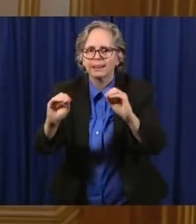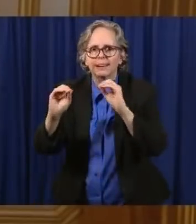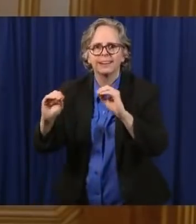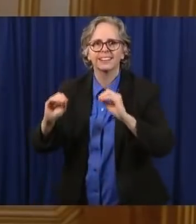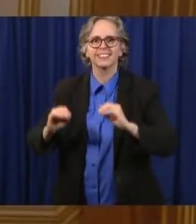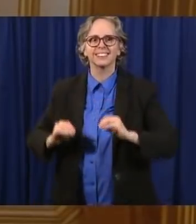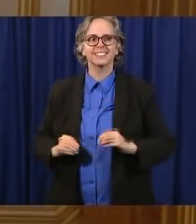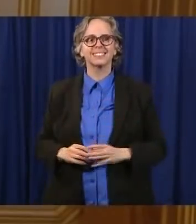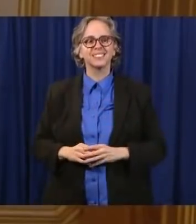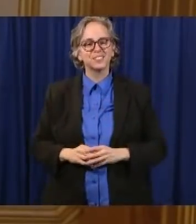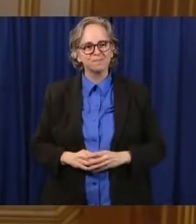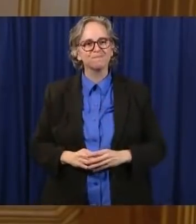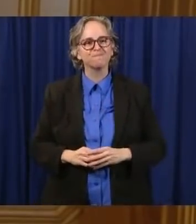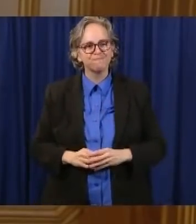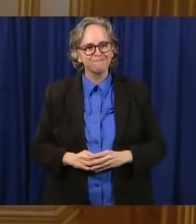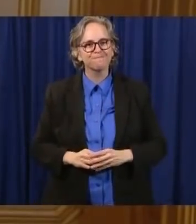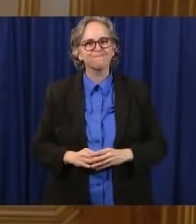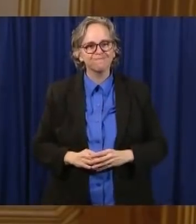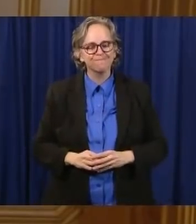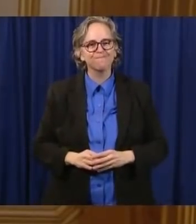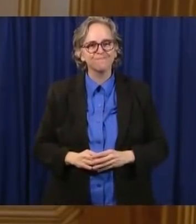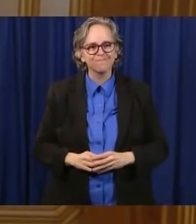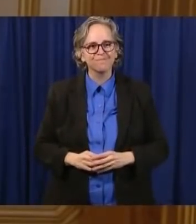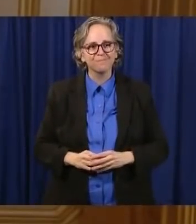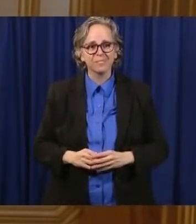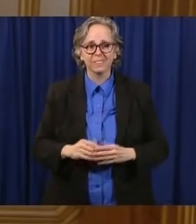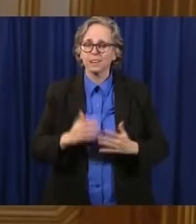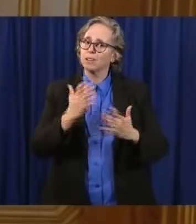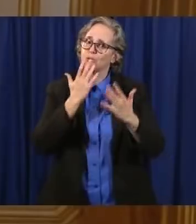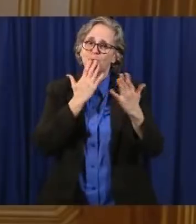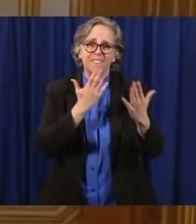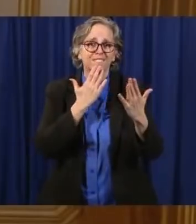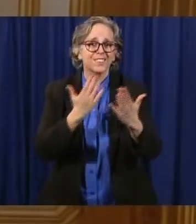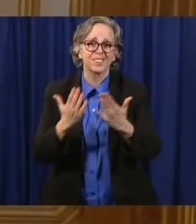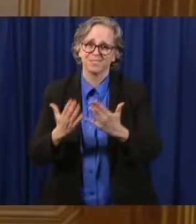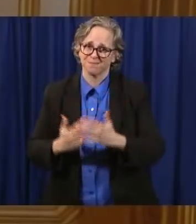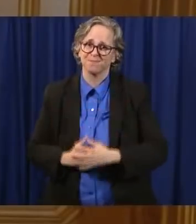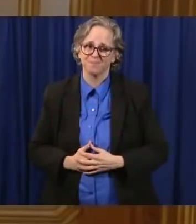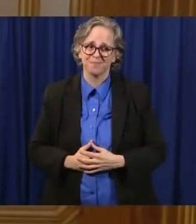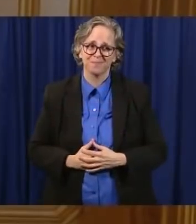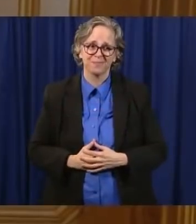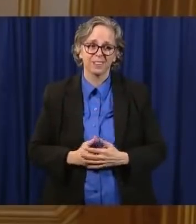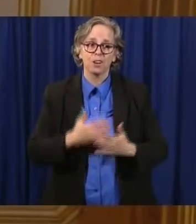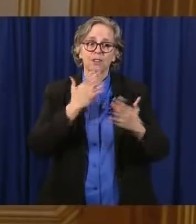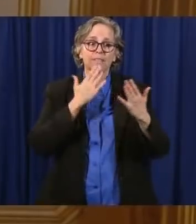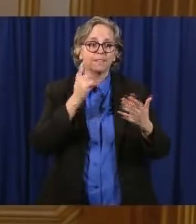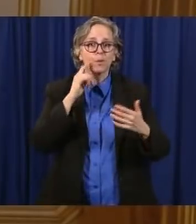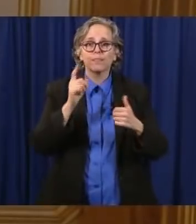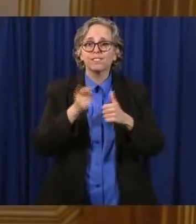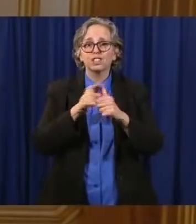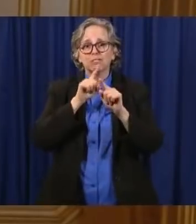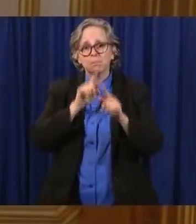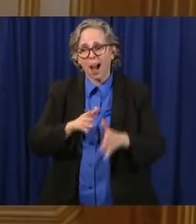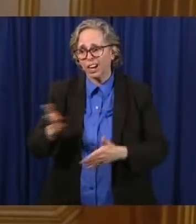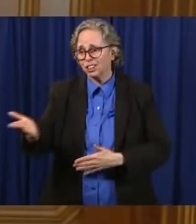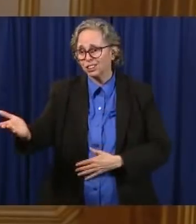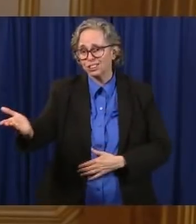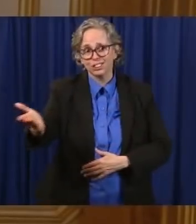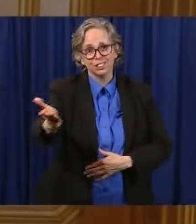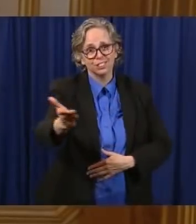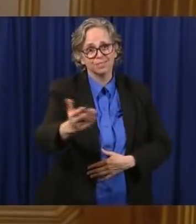I'm very grateful for our first responders who go